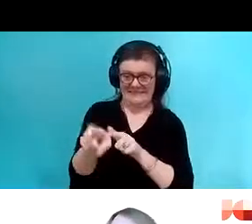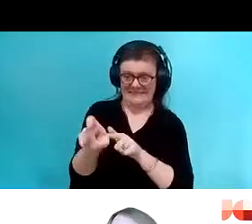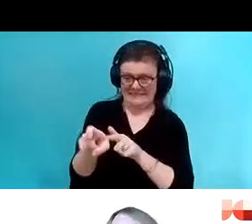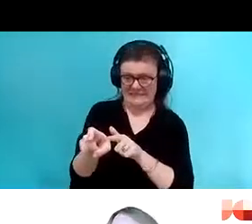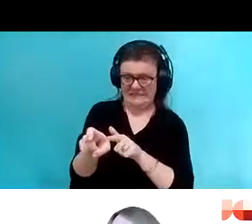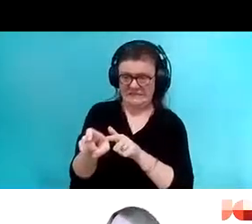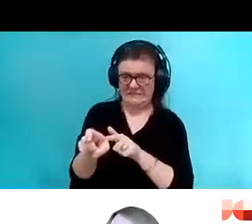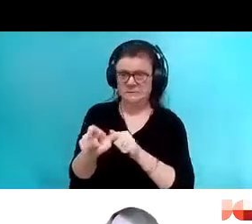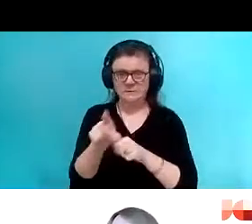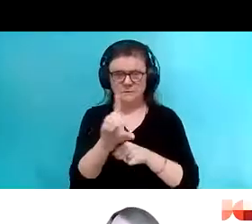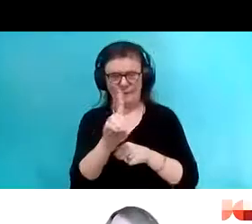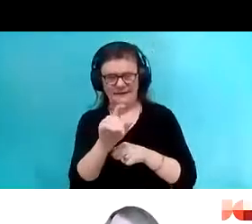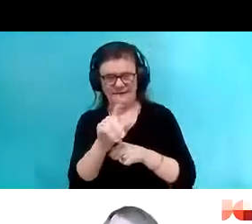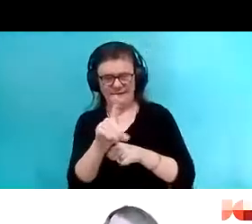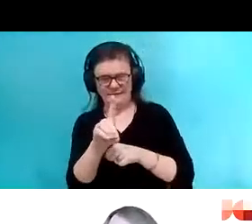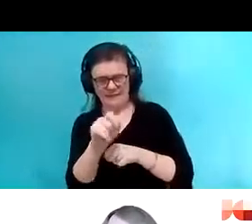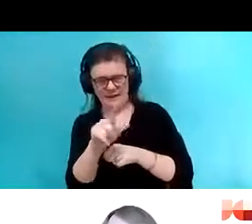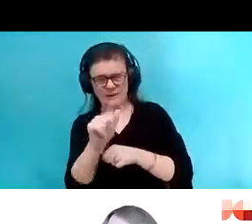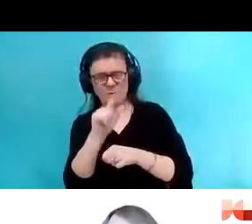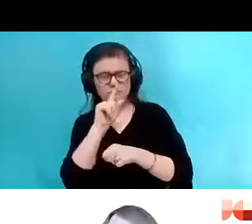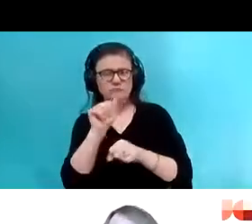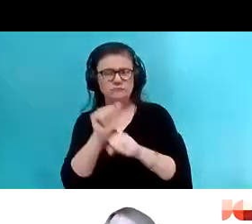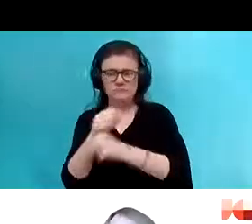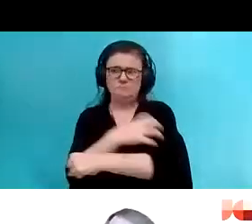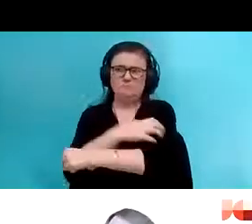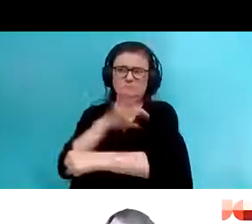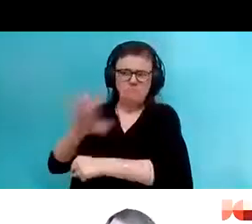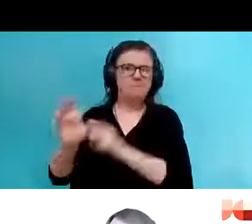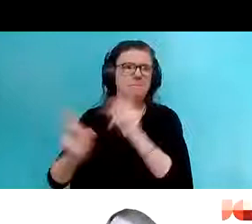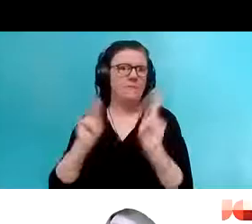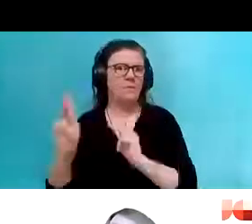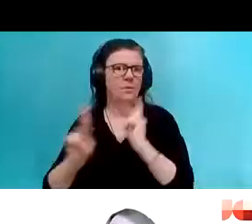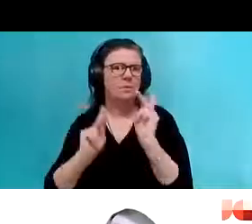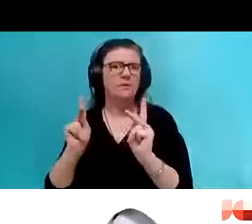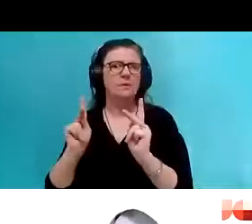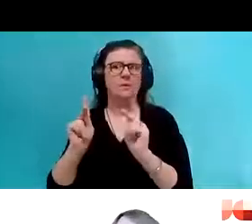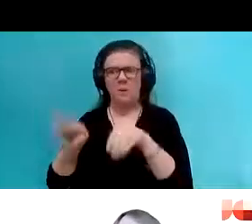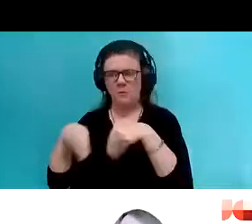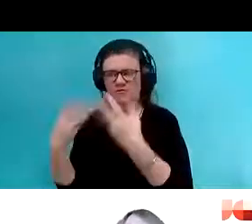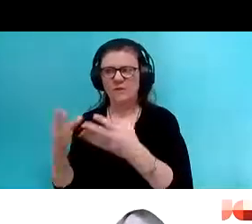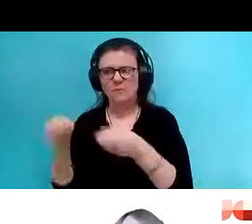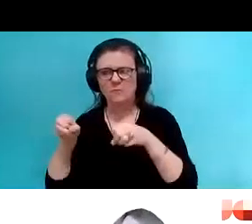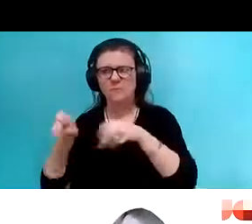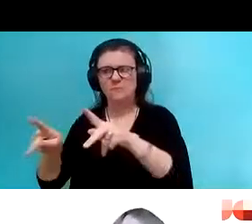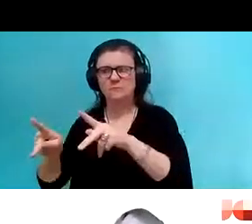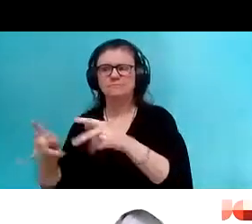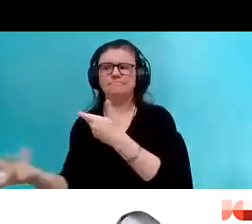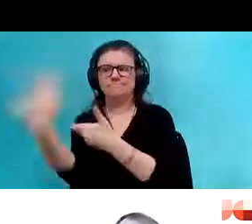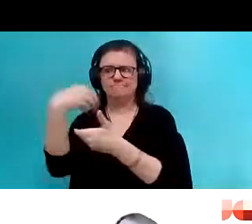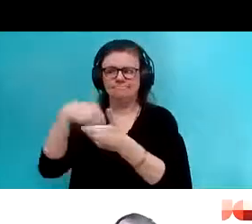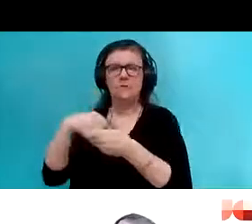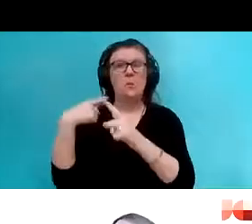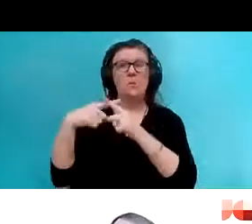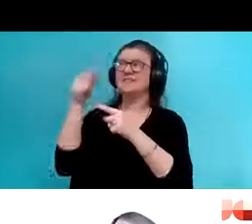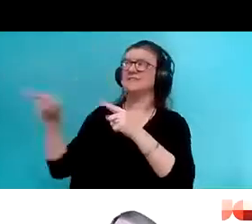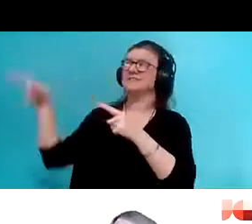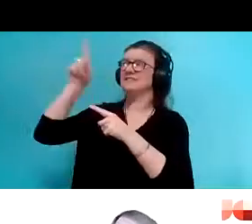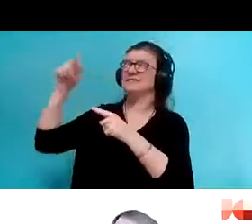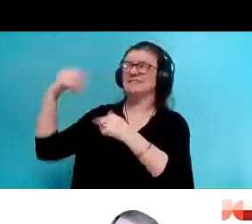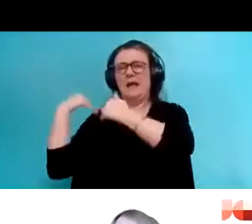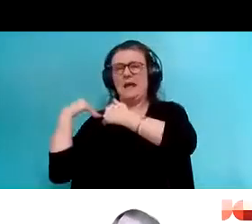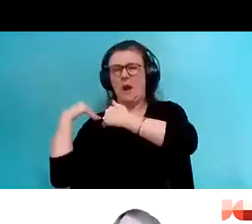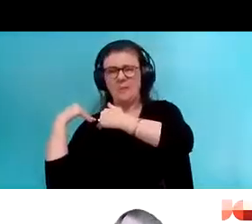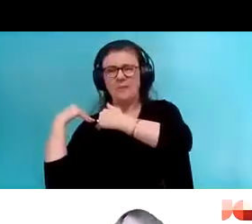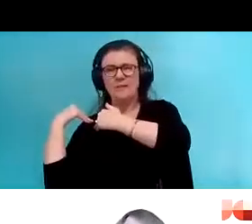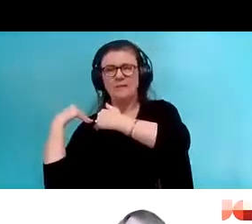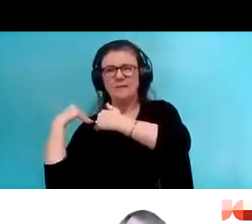how data can truly empower rights holders, give voice and provide a tool for accountability to those whose lives